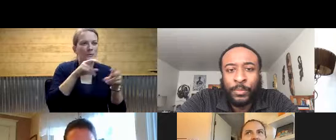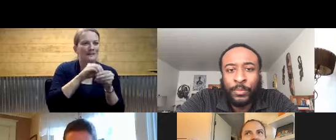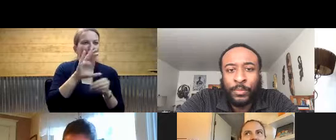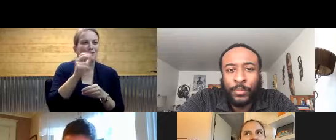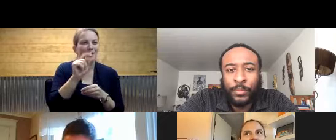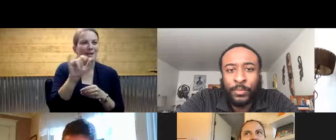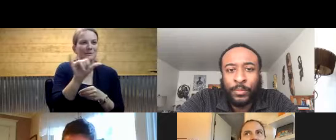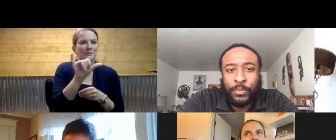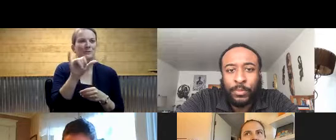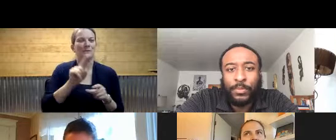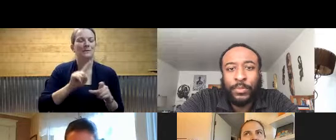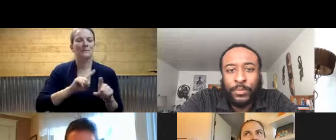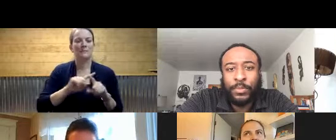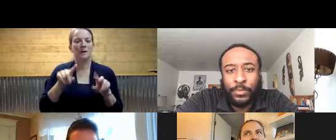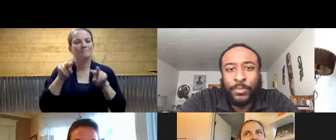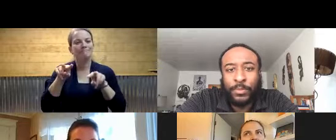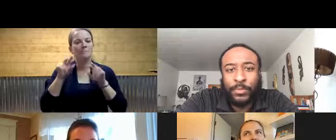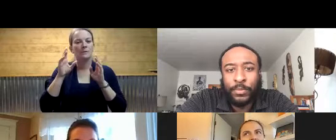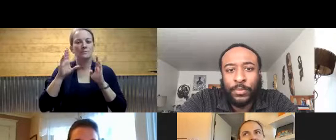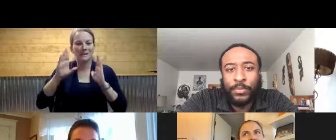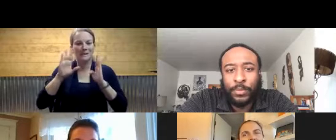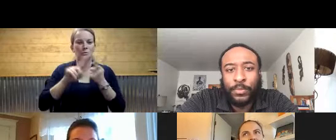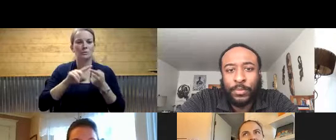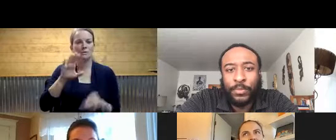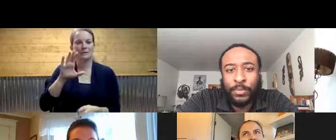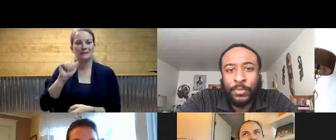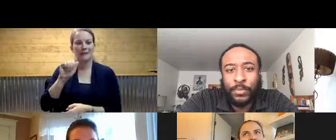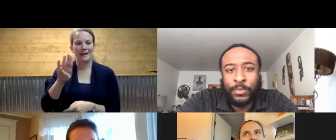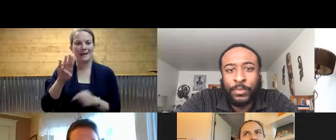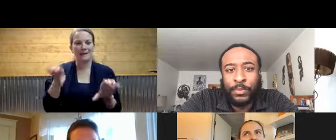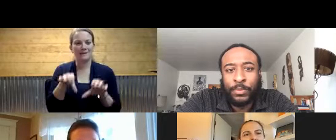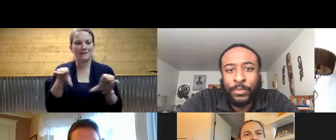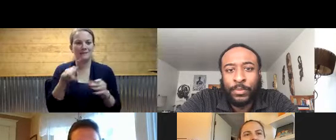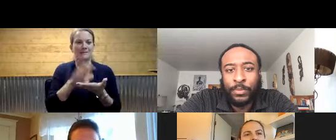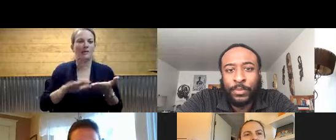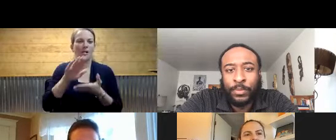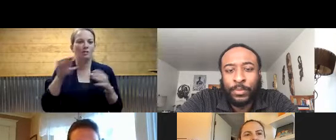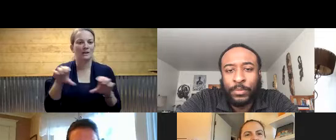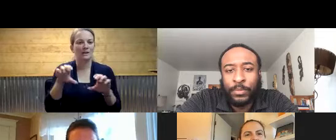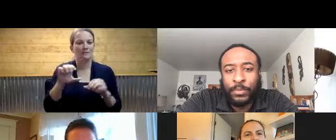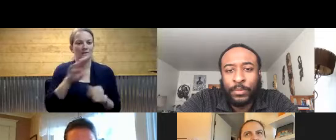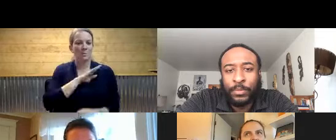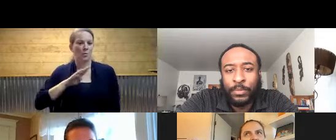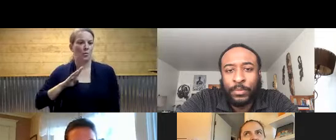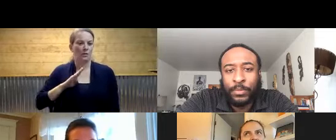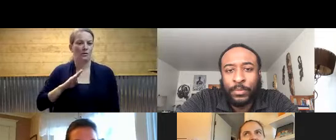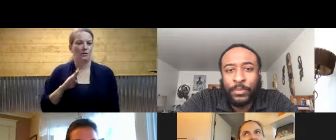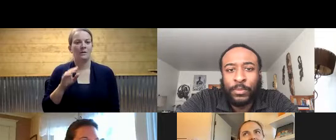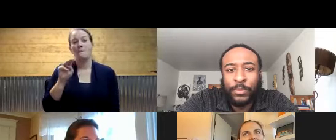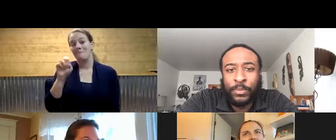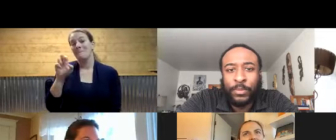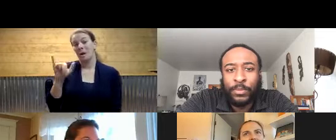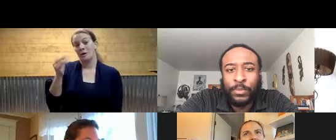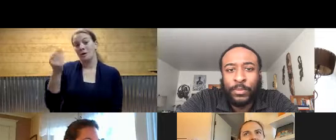college activities board. That's something Kaushal told me, and that's something Mary told me at the time, because sometimes you would